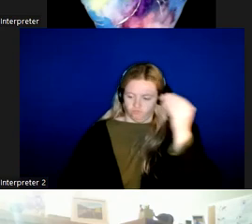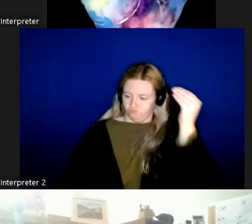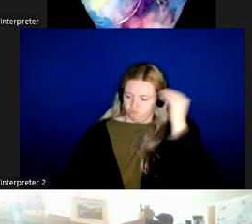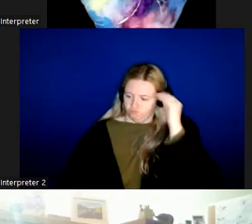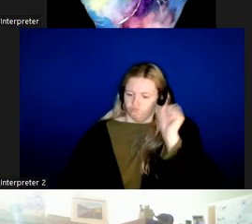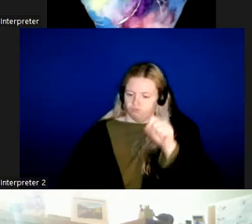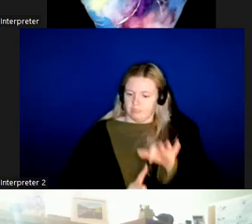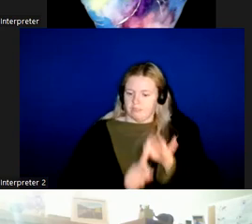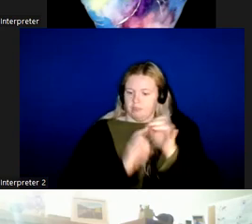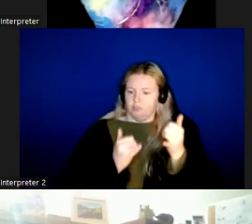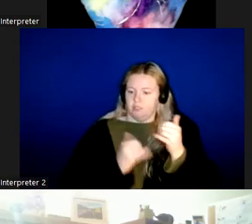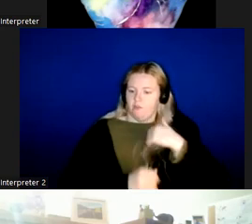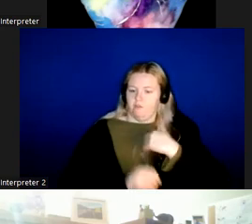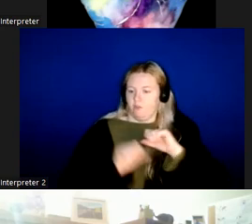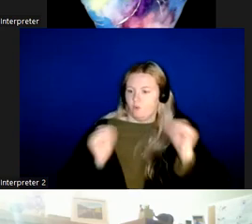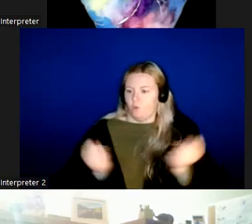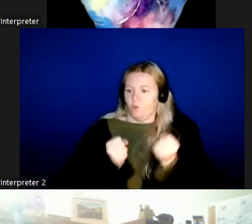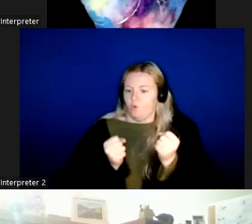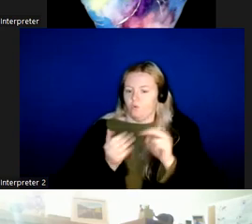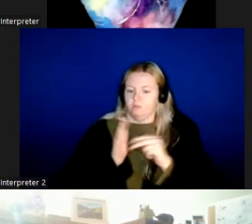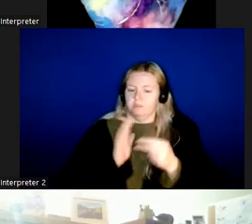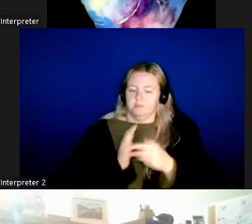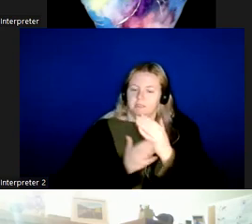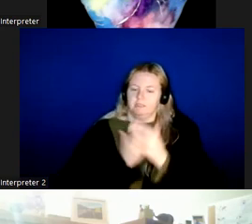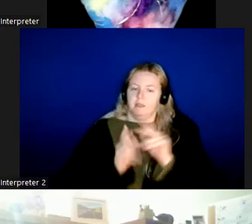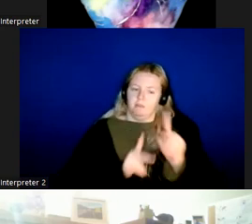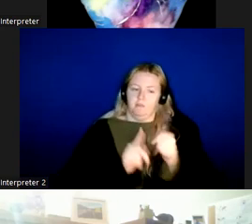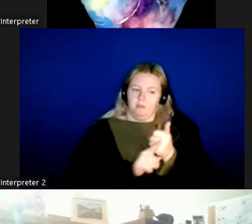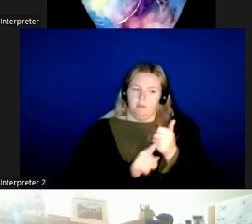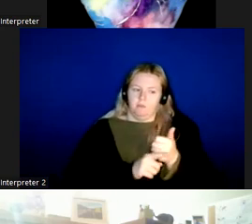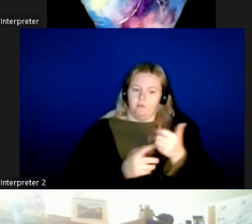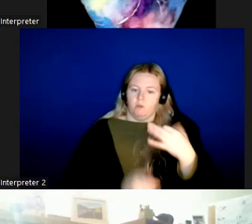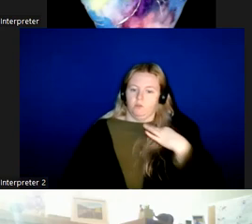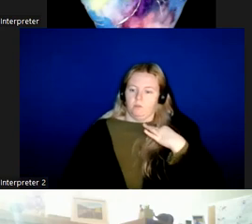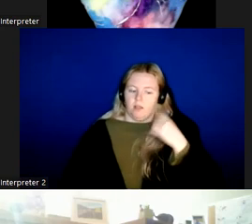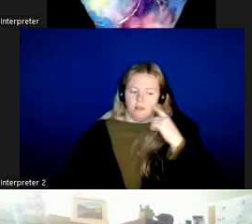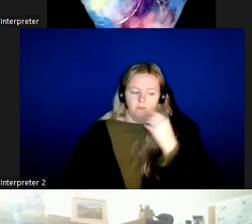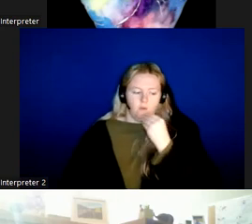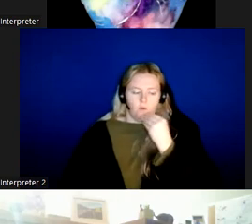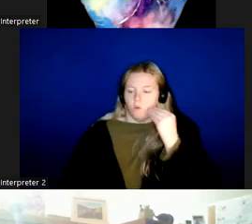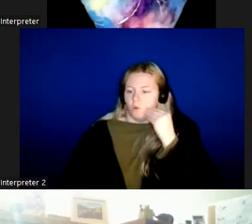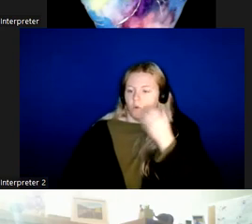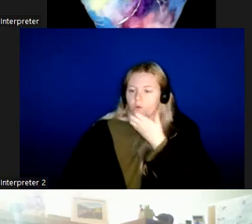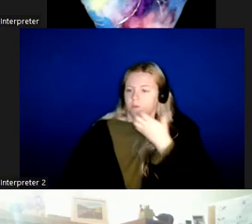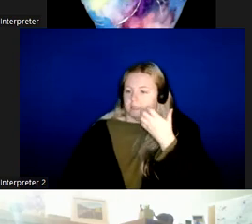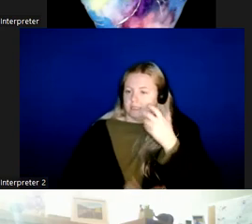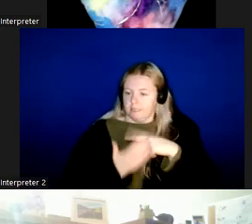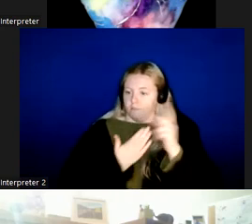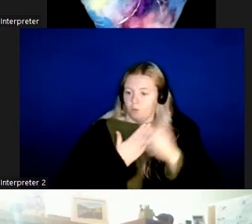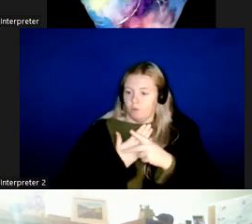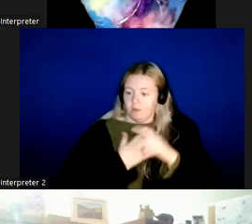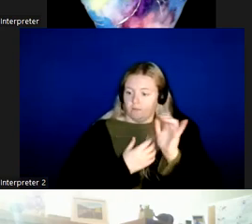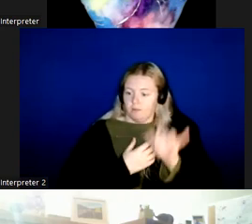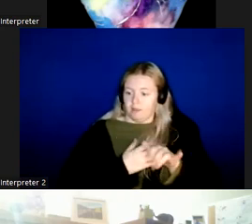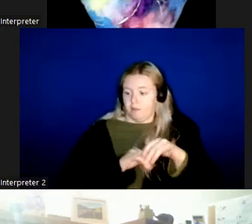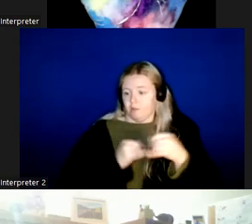with our cold weather hitting, we do have some individuals that would like to apply for the home heating supplement Yes, program. And of course, that's an online. Heating